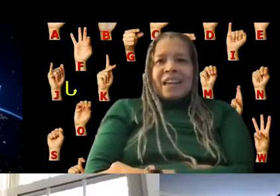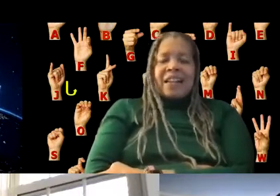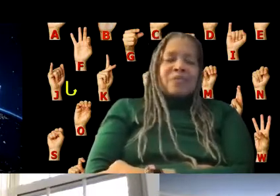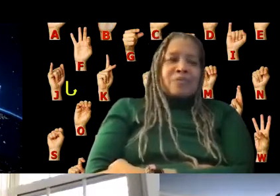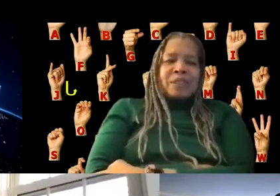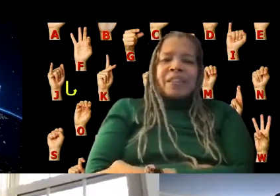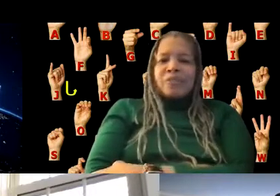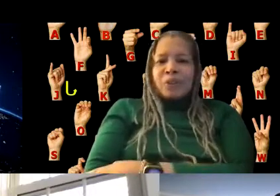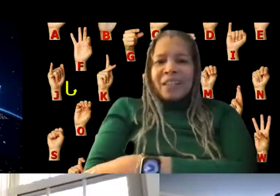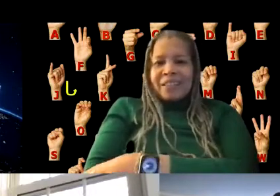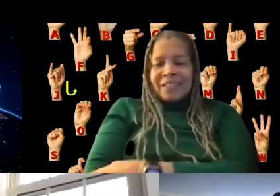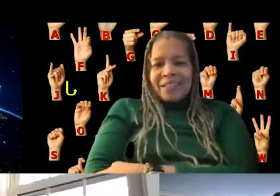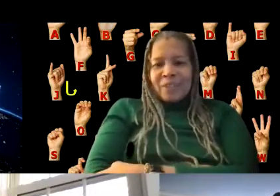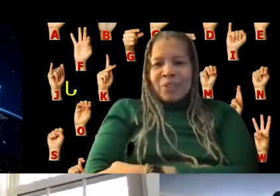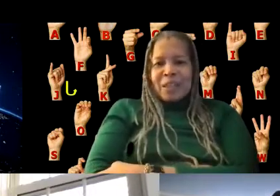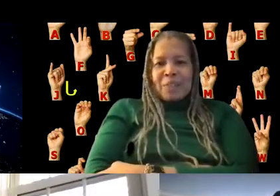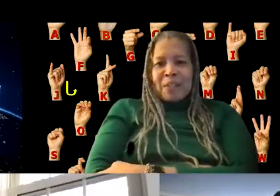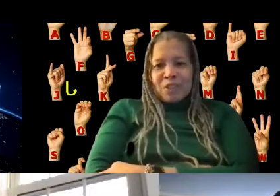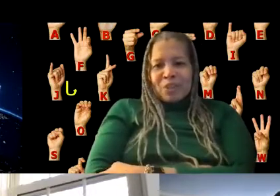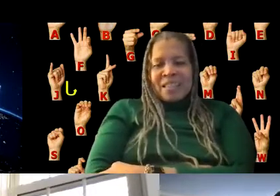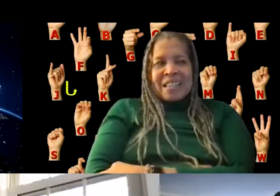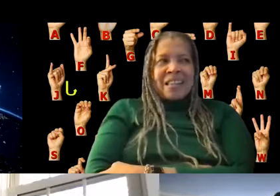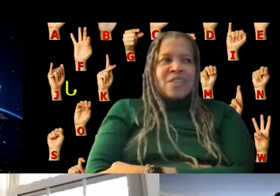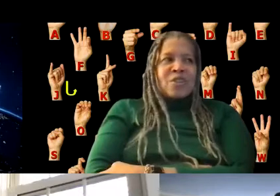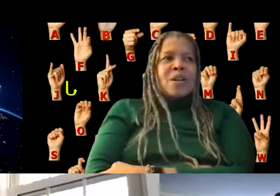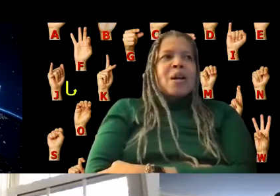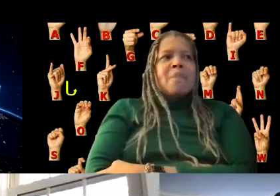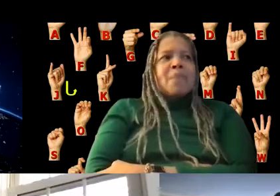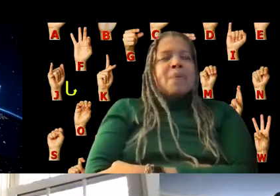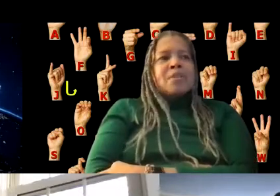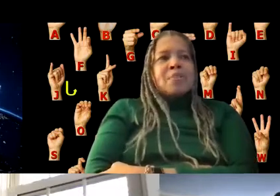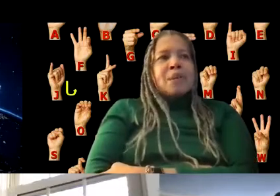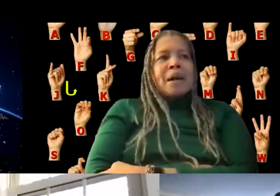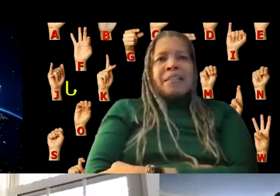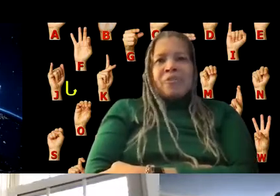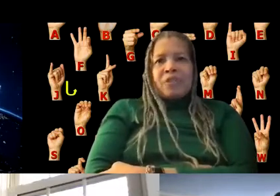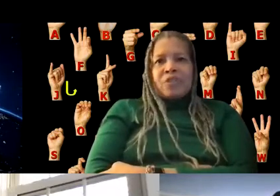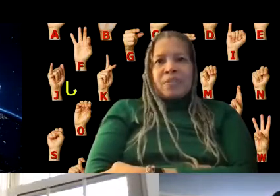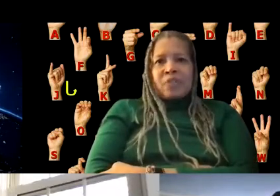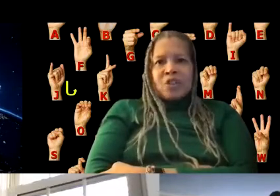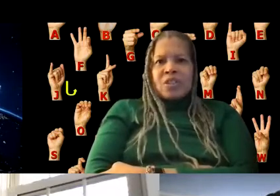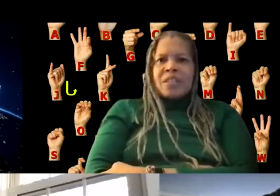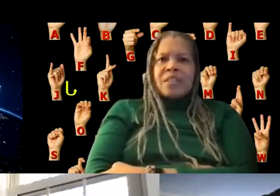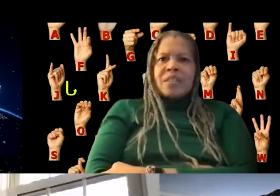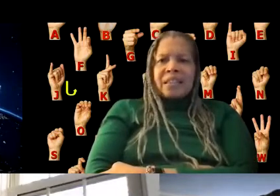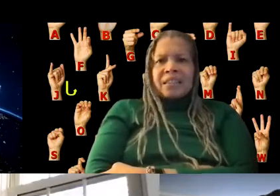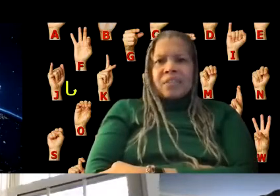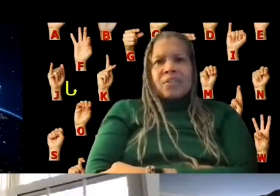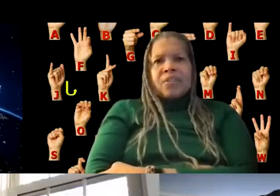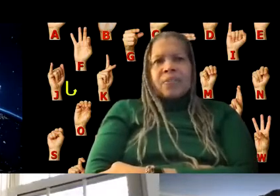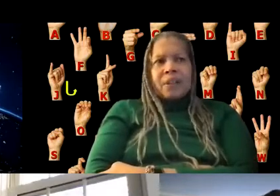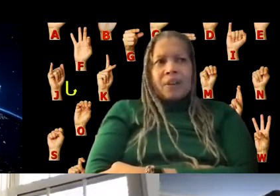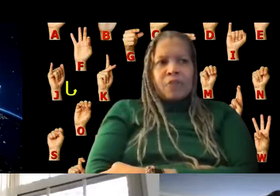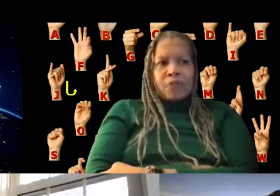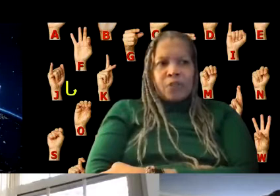It's kind of really infuriating when you think about it for someone to say that to you. But to me, my definition of diversity is kind of touches